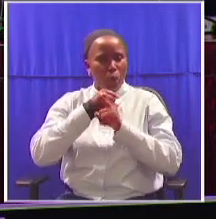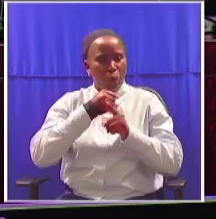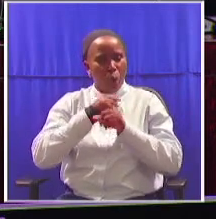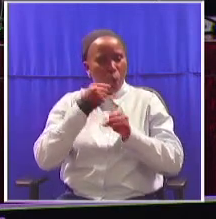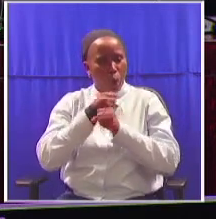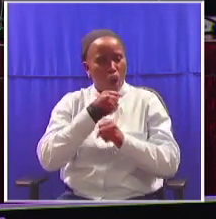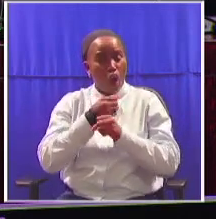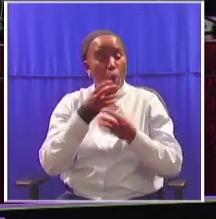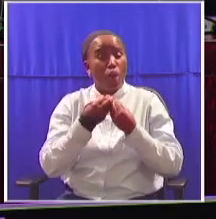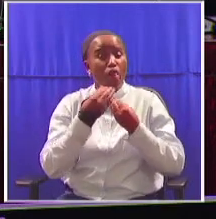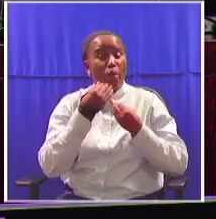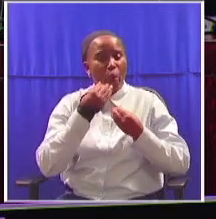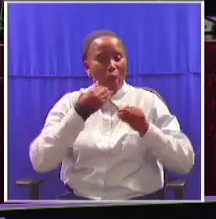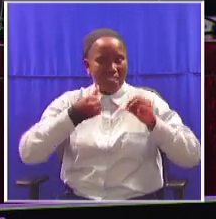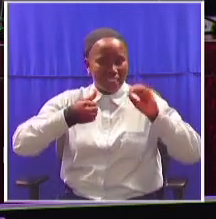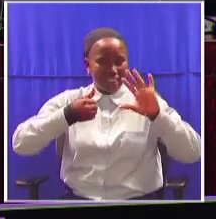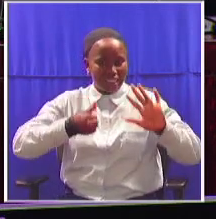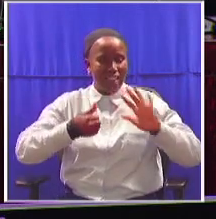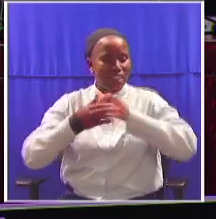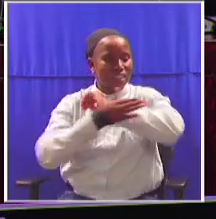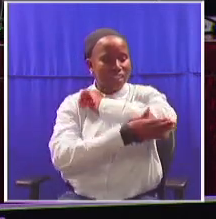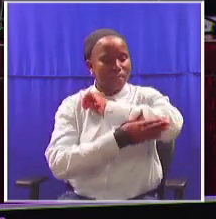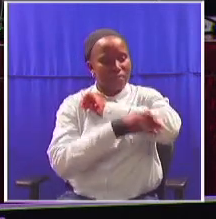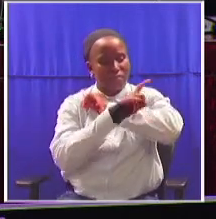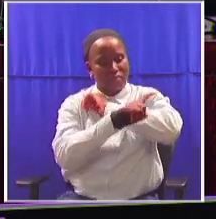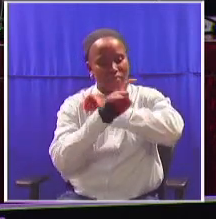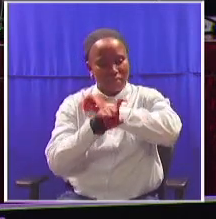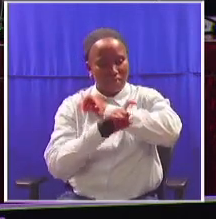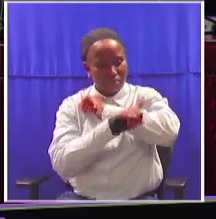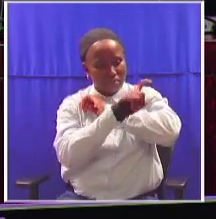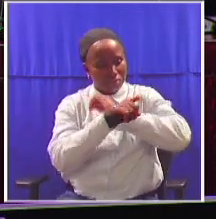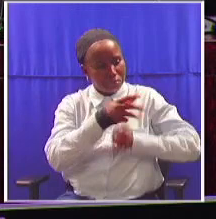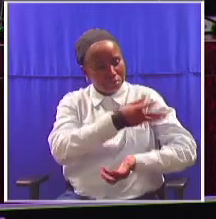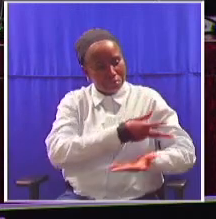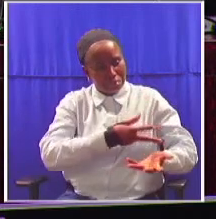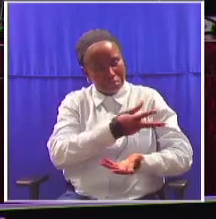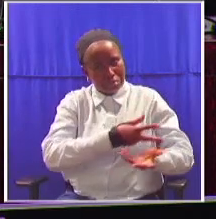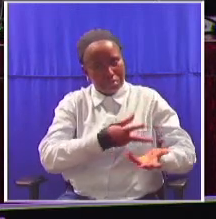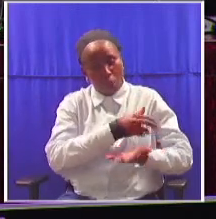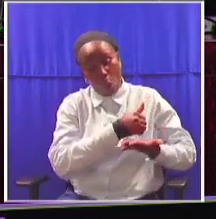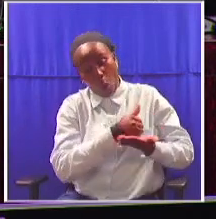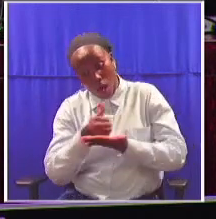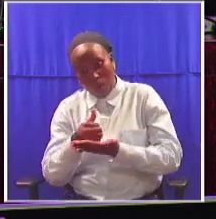a peaceful resolution to the conflict.